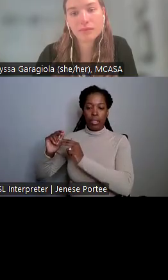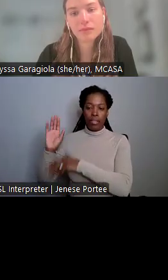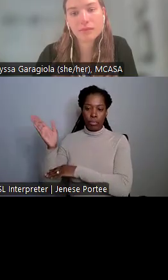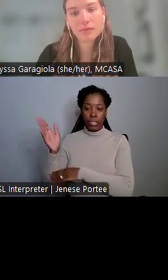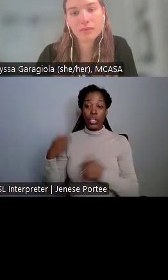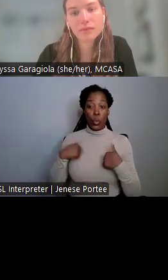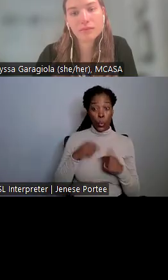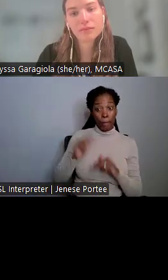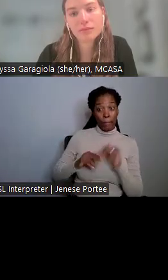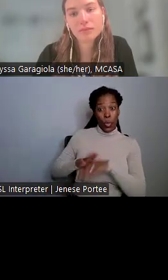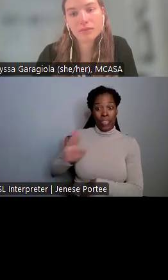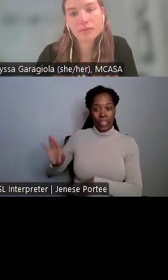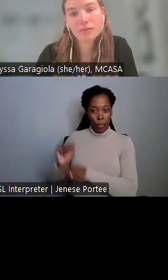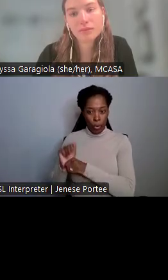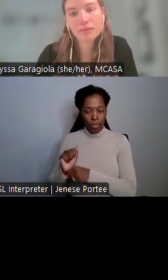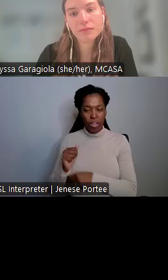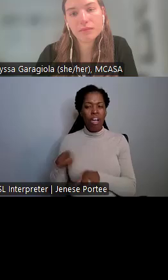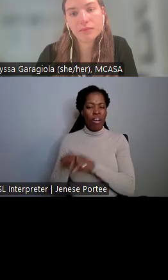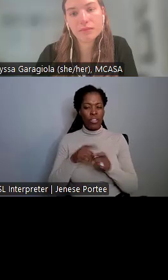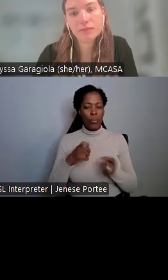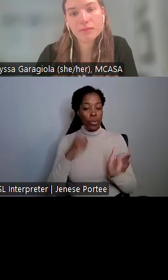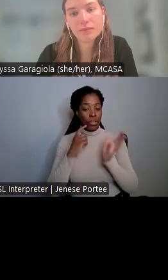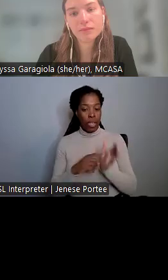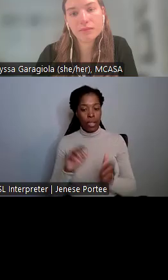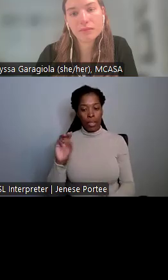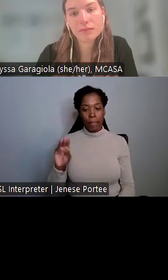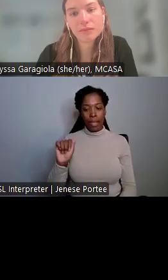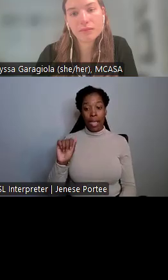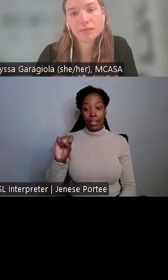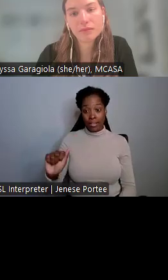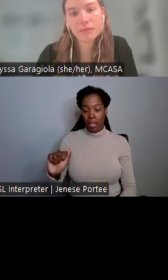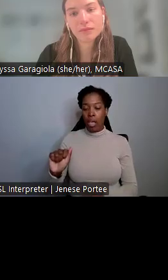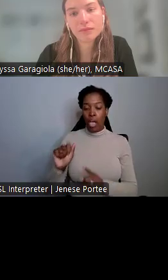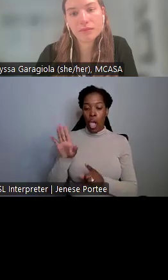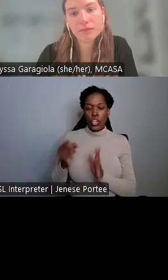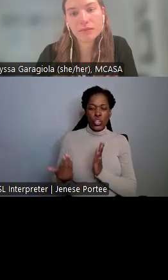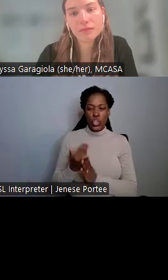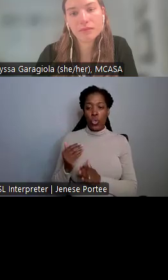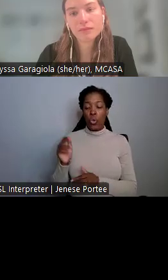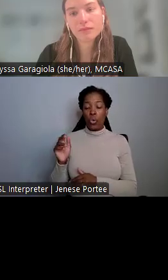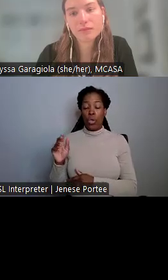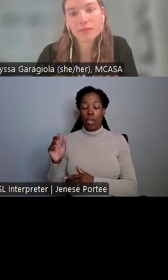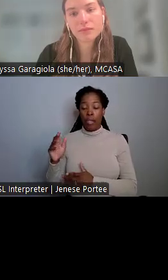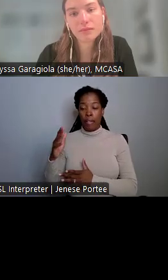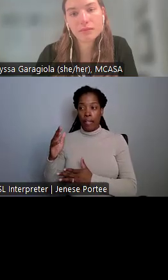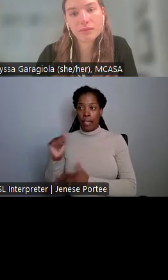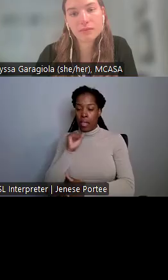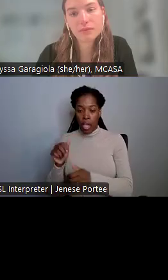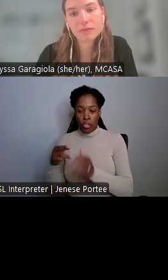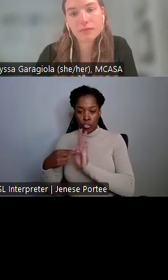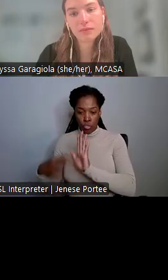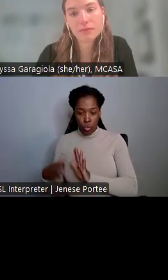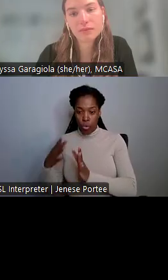MCASA's new underserved populations policy advocate just began her work with us on Friday. So the next time we do